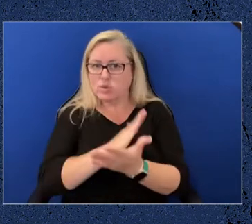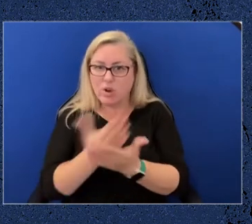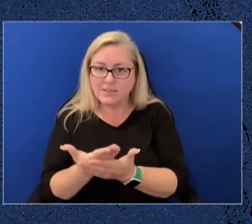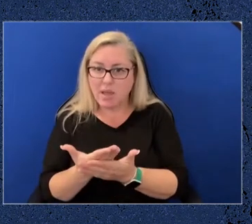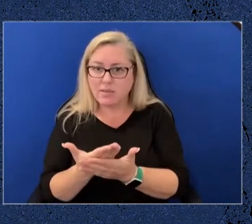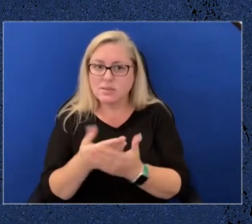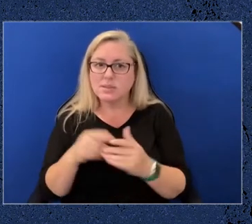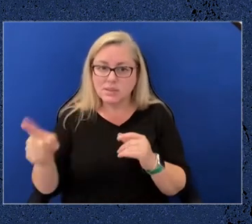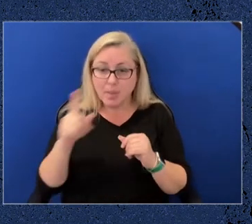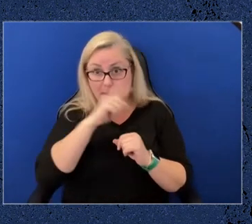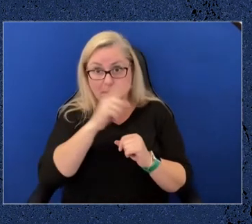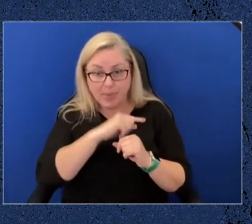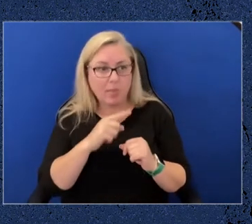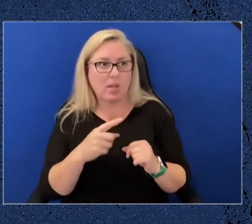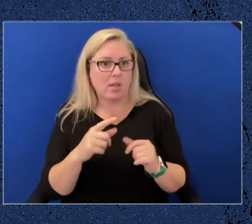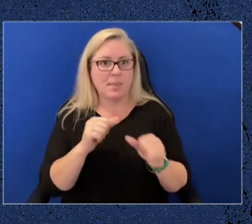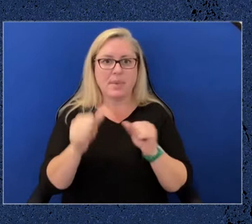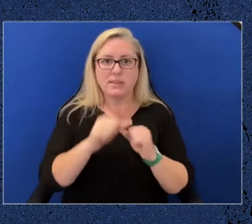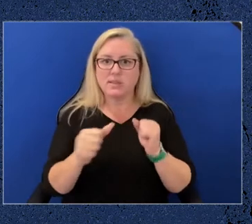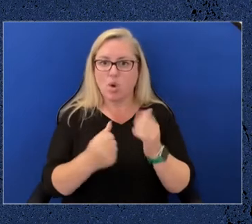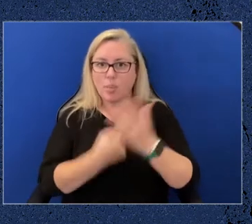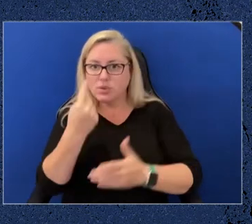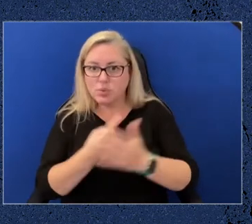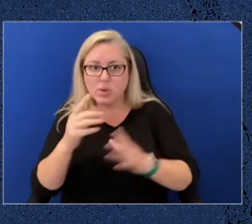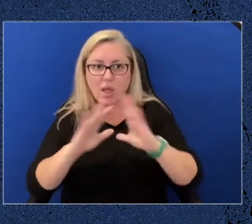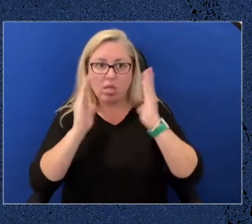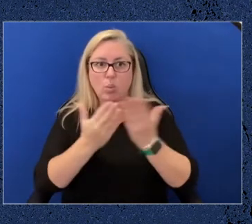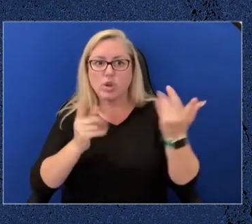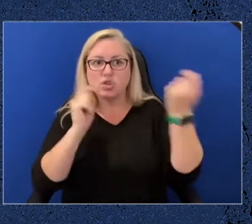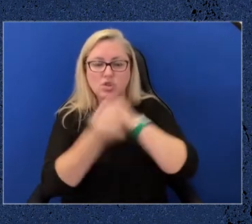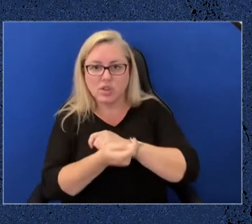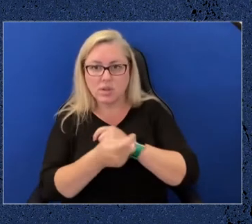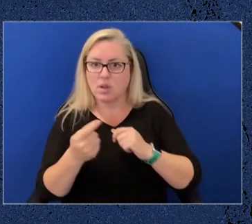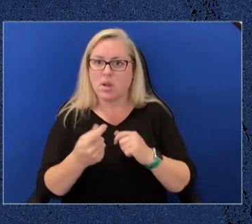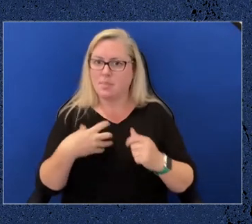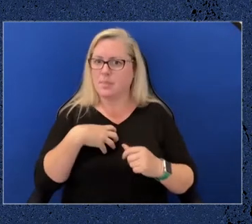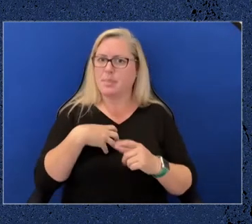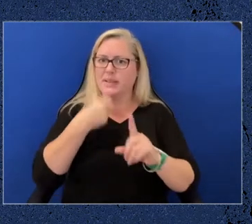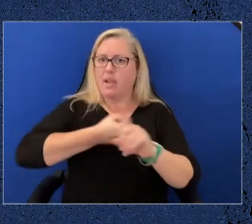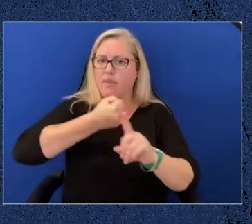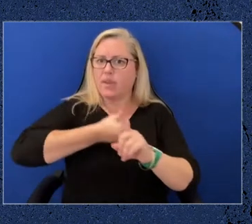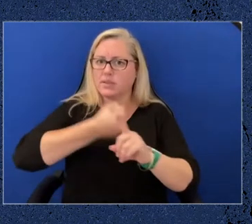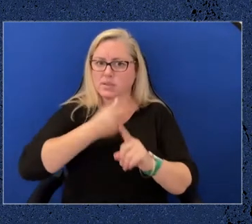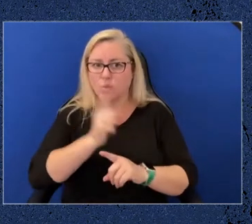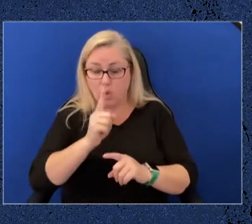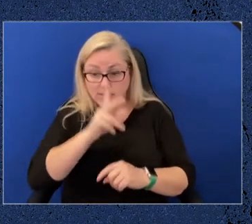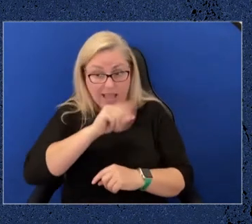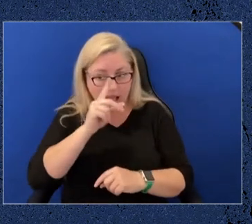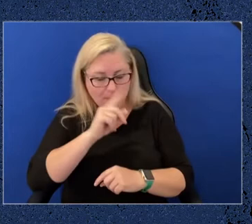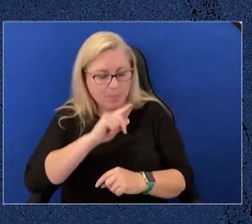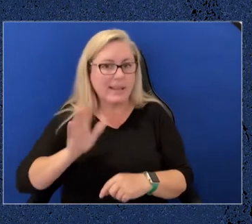people in positions with better opportunities and the world changes. I'm a big advocate of you need young people coming in